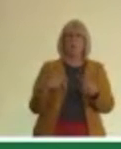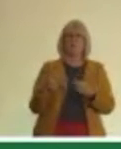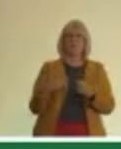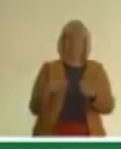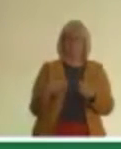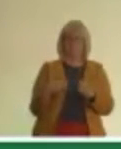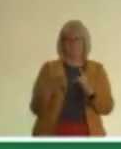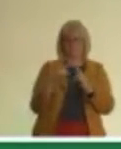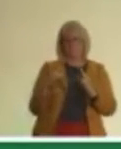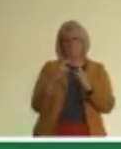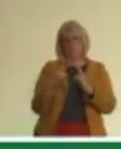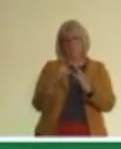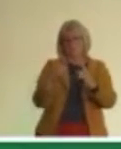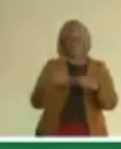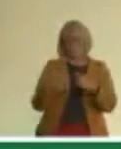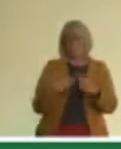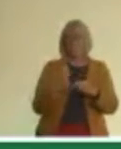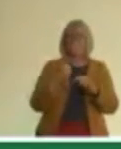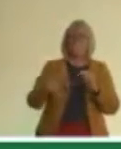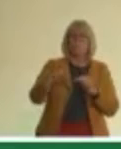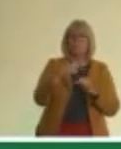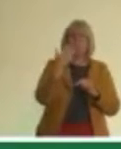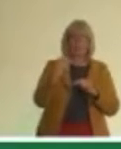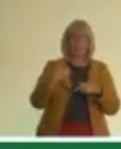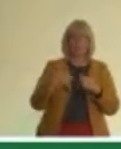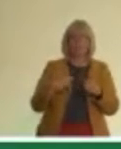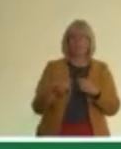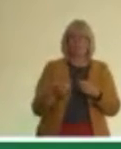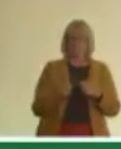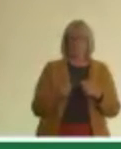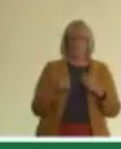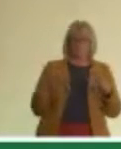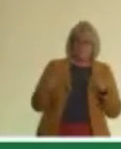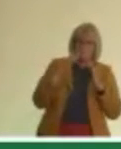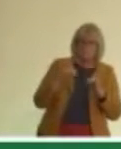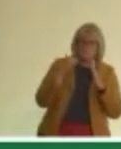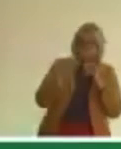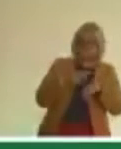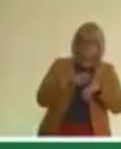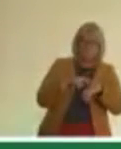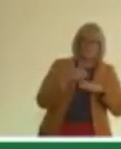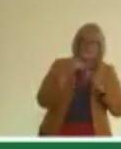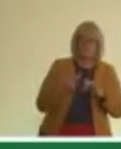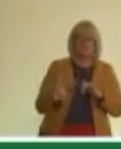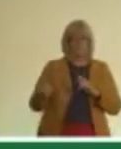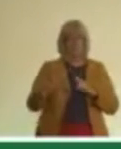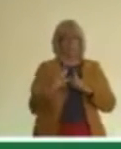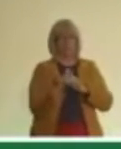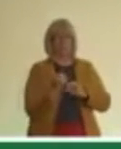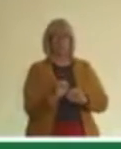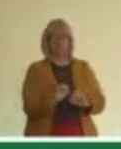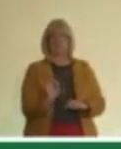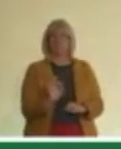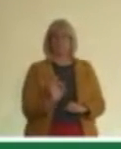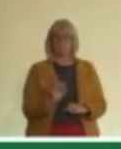the 1880s. It's predominantly black traders, and they are being over-policed and underprotected by the community. Zoe has been with them,